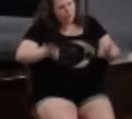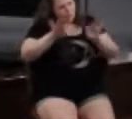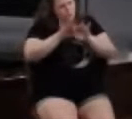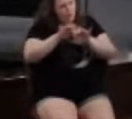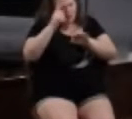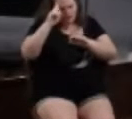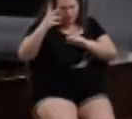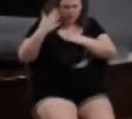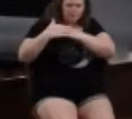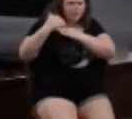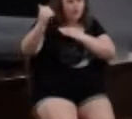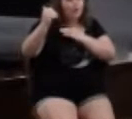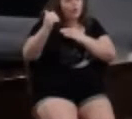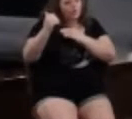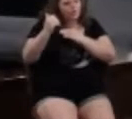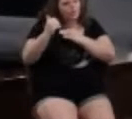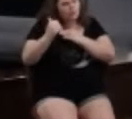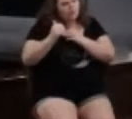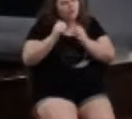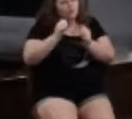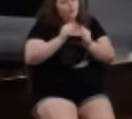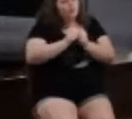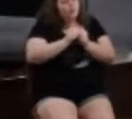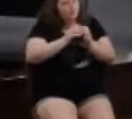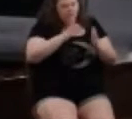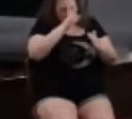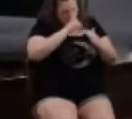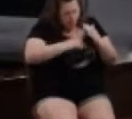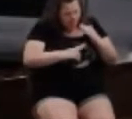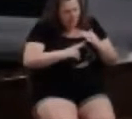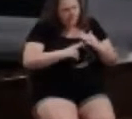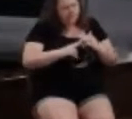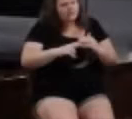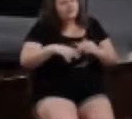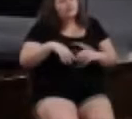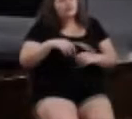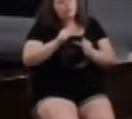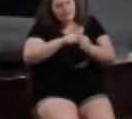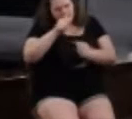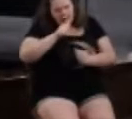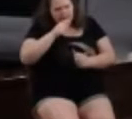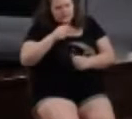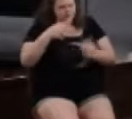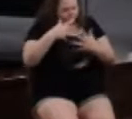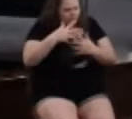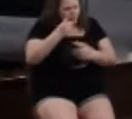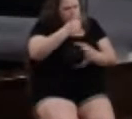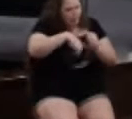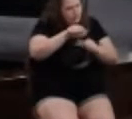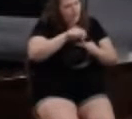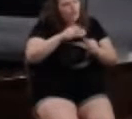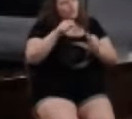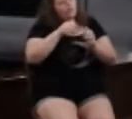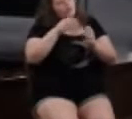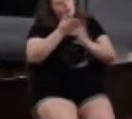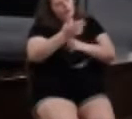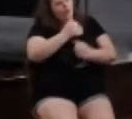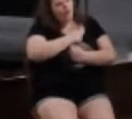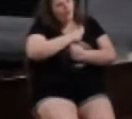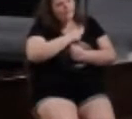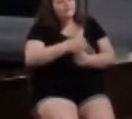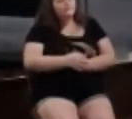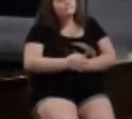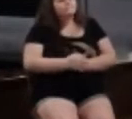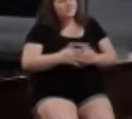have been called with all humility and gentleness with patience bearing with one another in love eager to maintain the